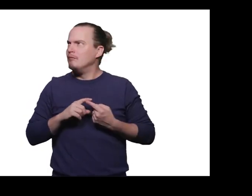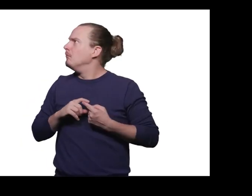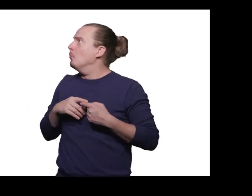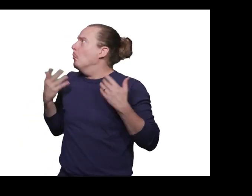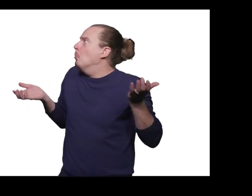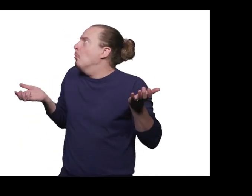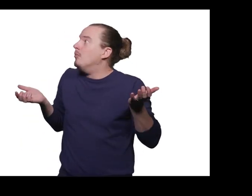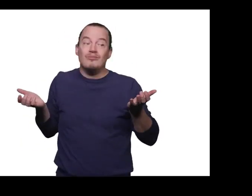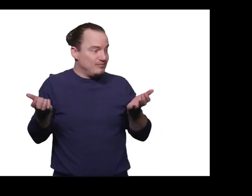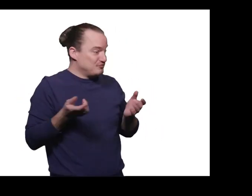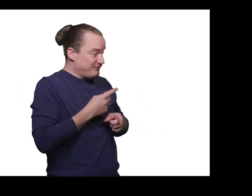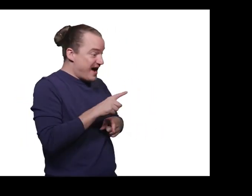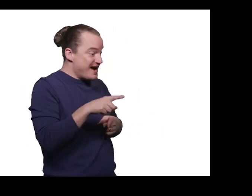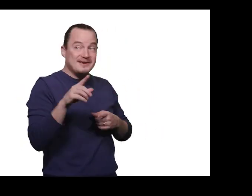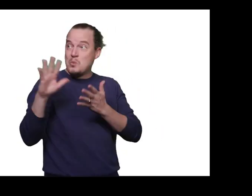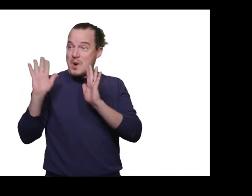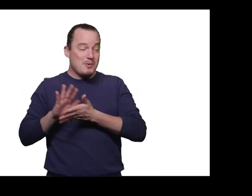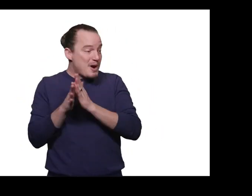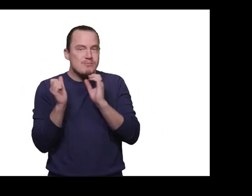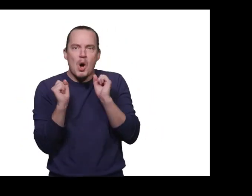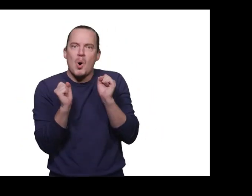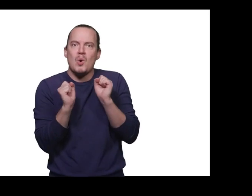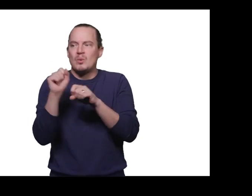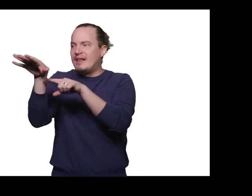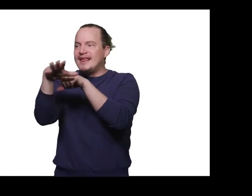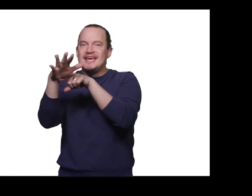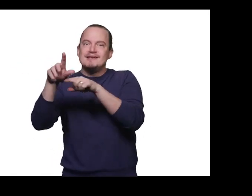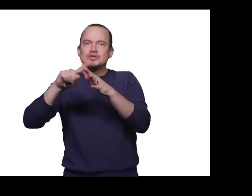the weather gets a little colder and those leaves start changing